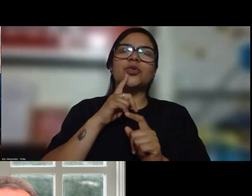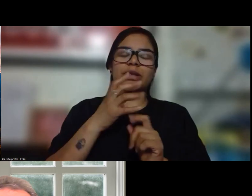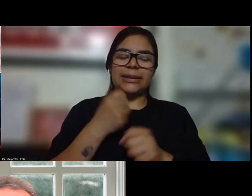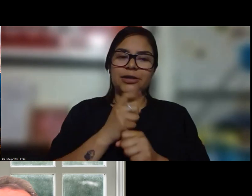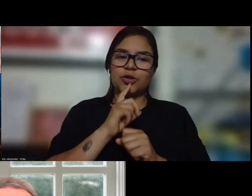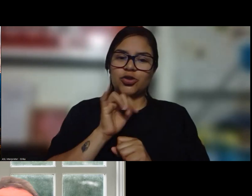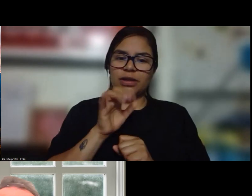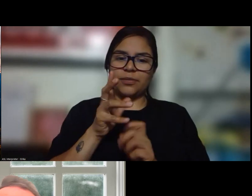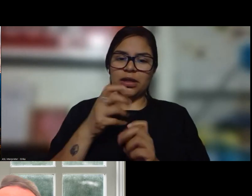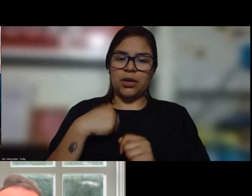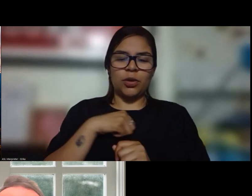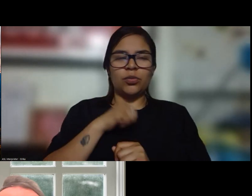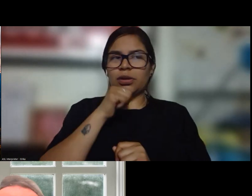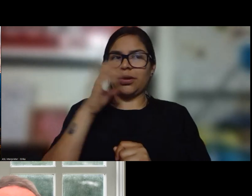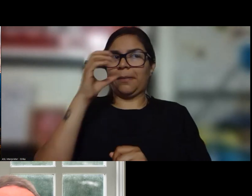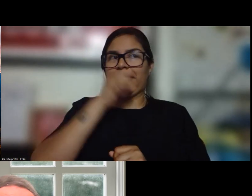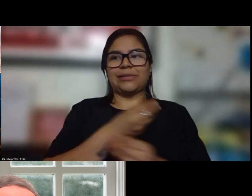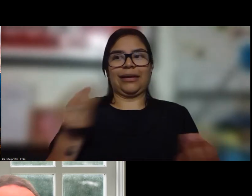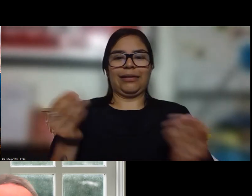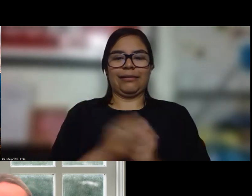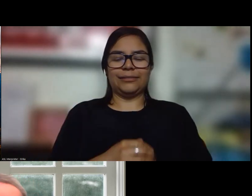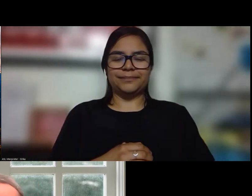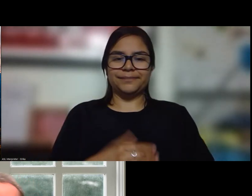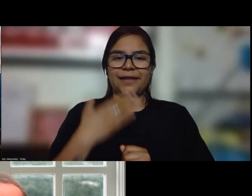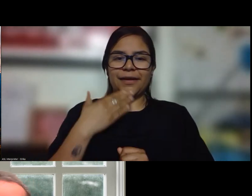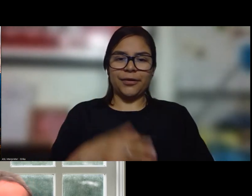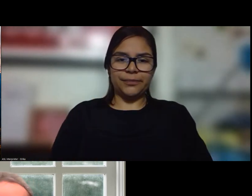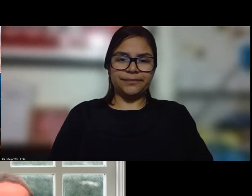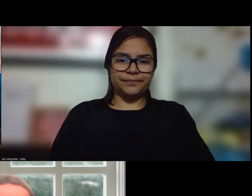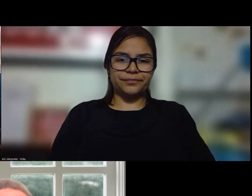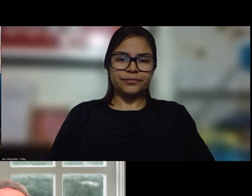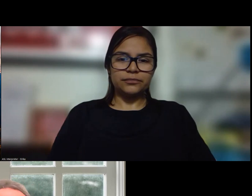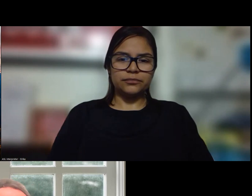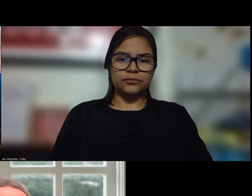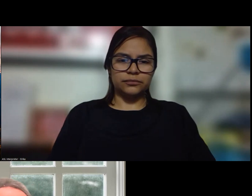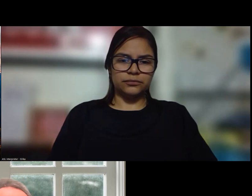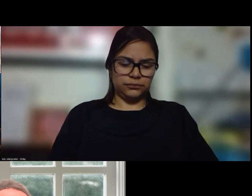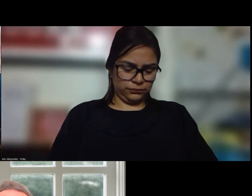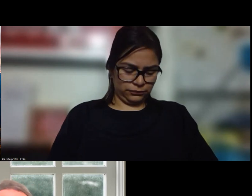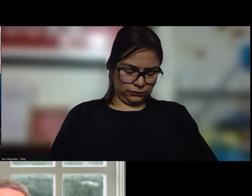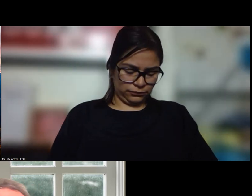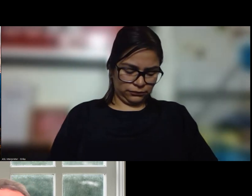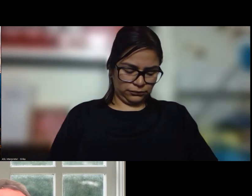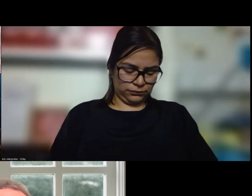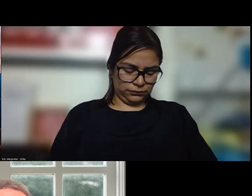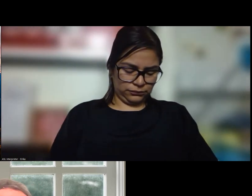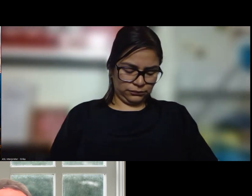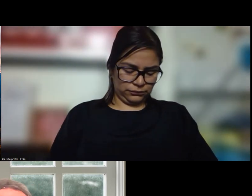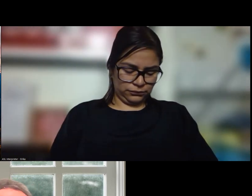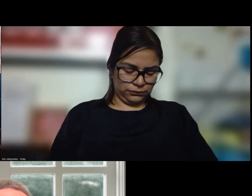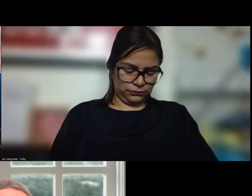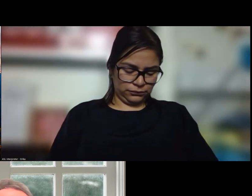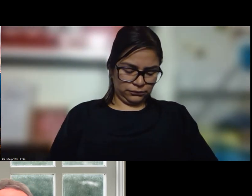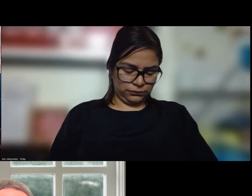to make sure that we won't miss anything. Thank you. Thank you, Derek, and thank you for those recommendations. And I will add that I will